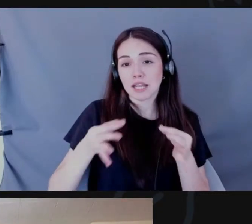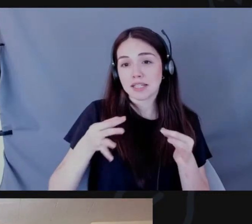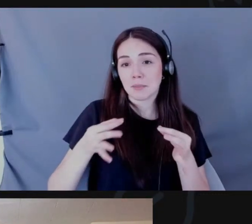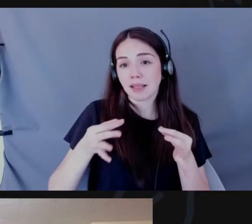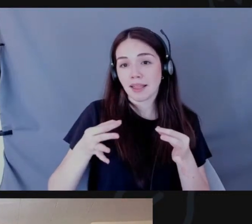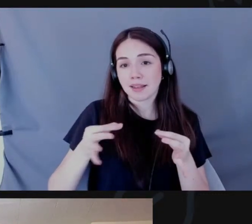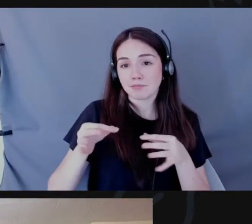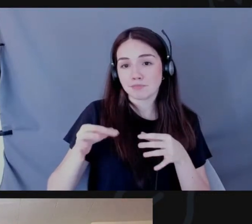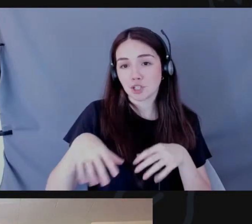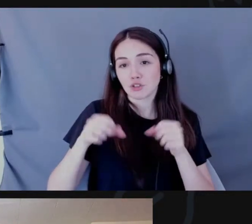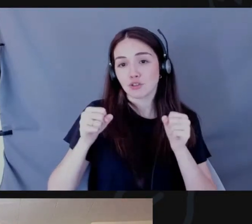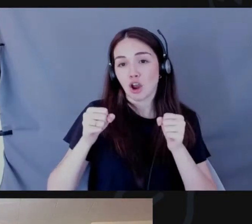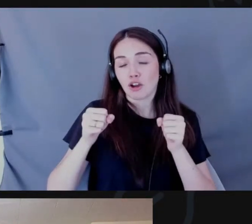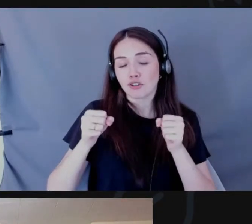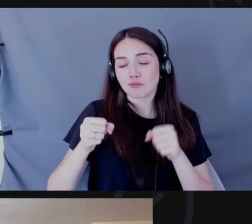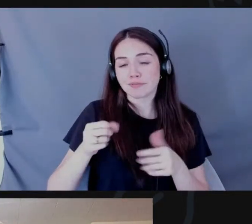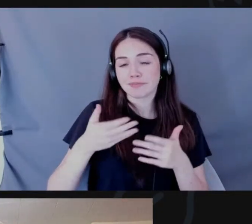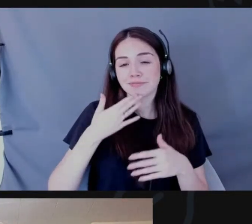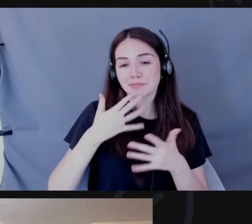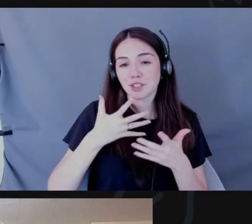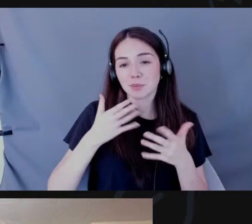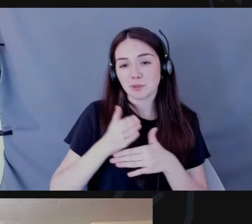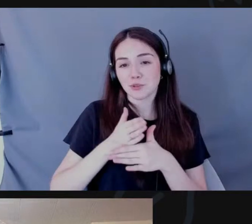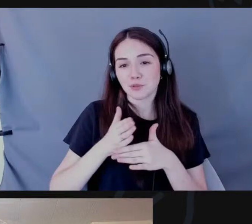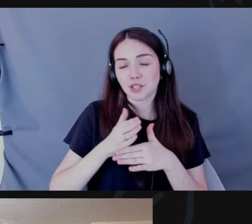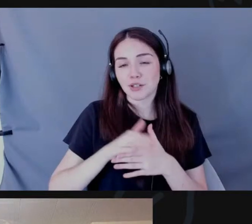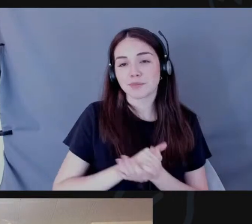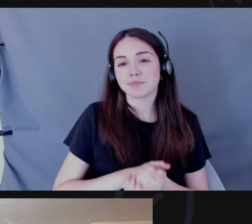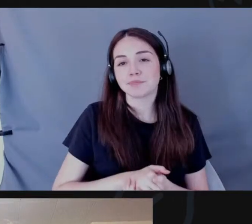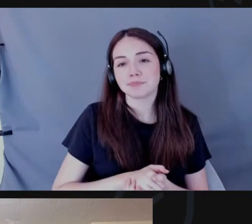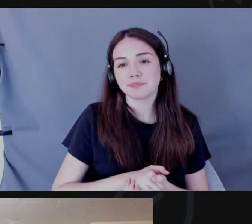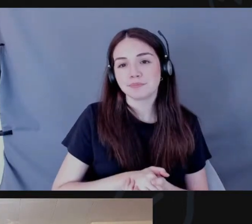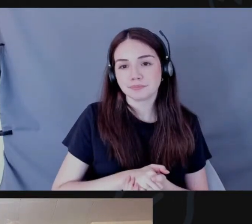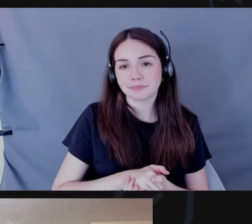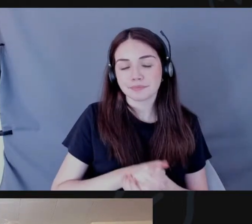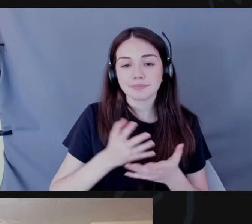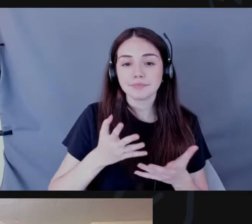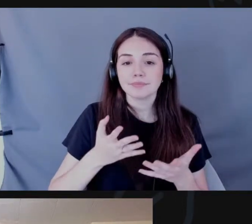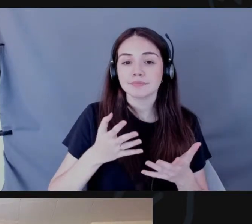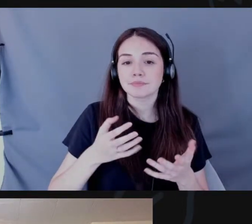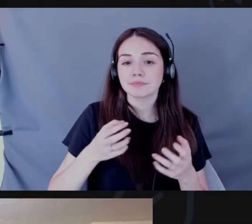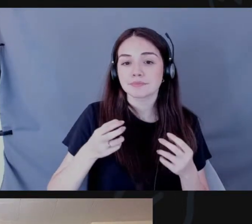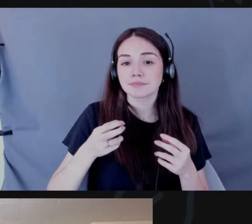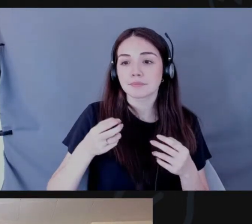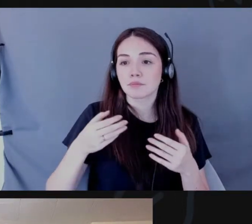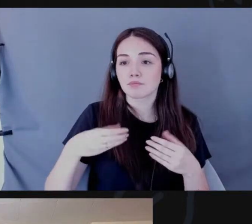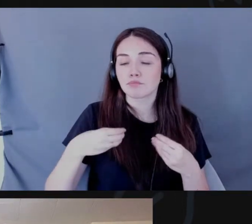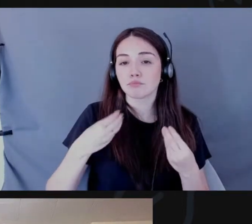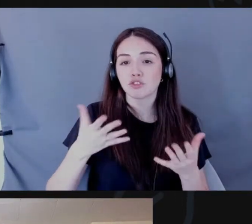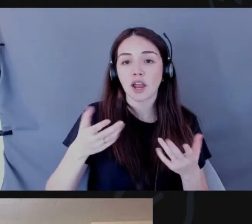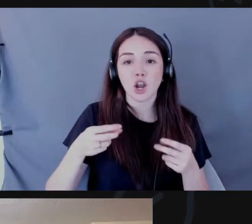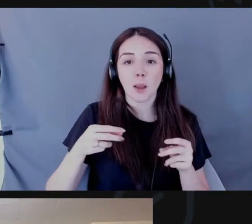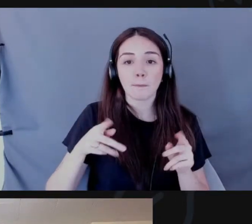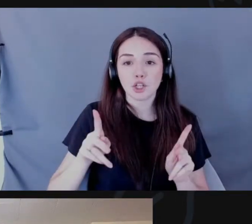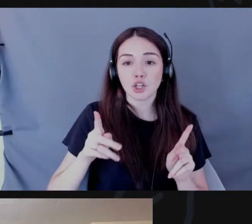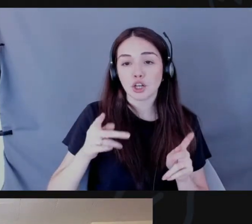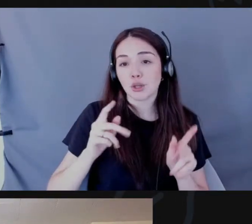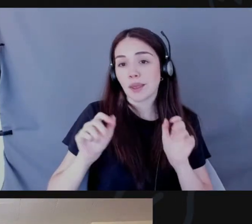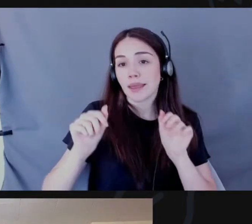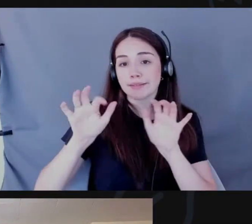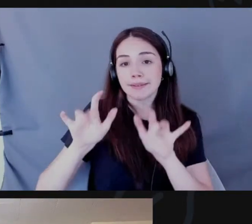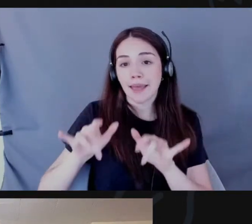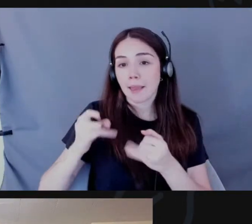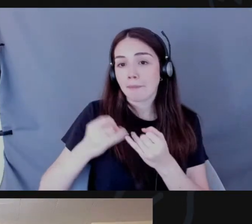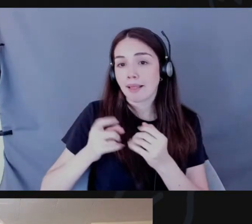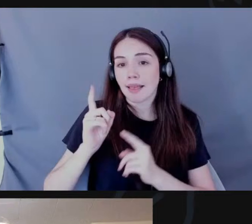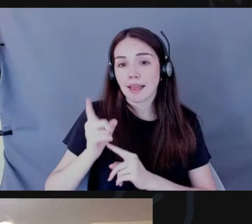charge with that. So thank you so much for sharing that. I want to give everyone an opportunity to type in any last minute questions